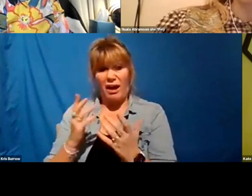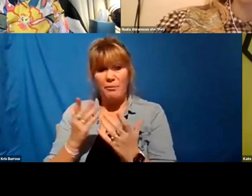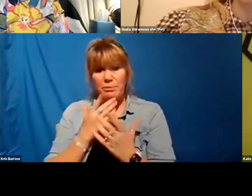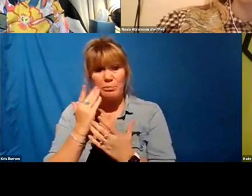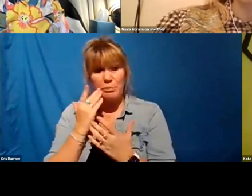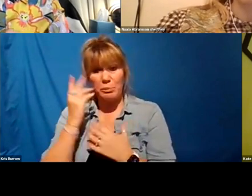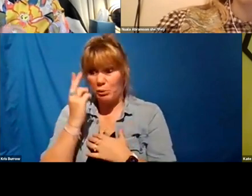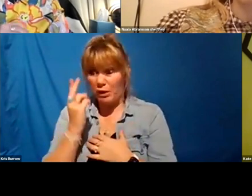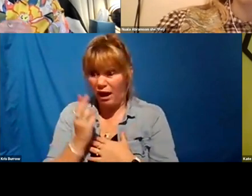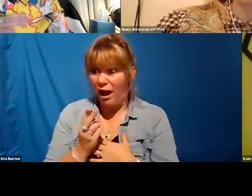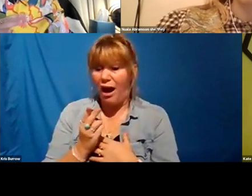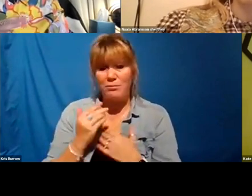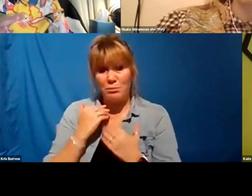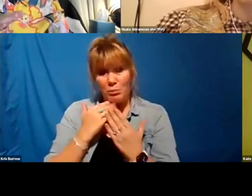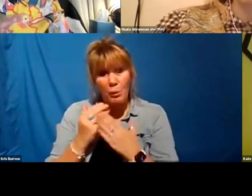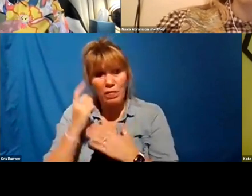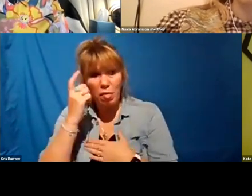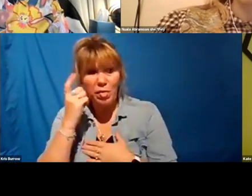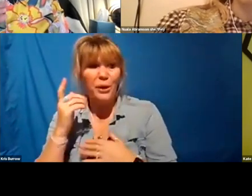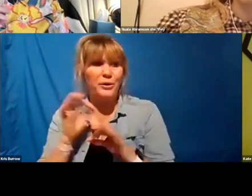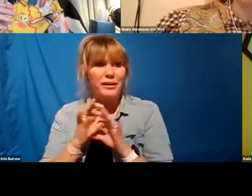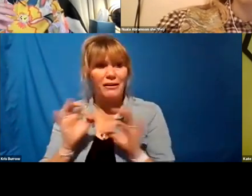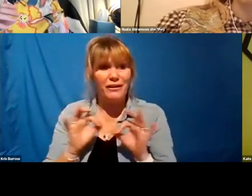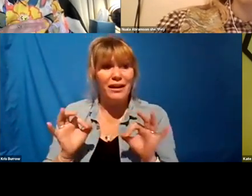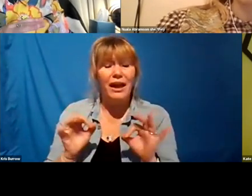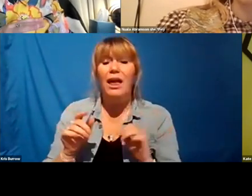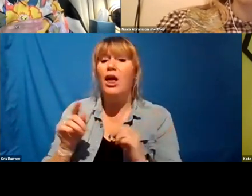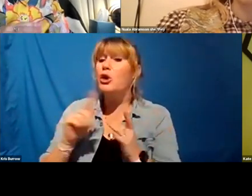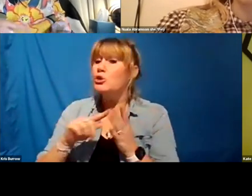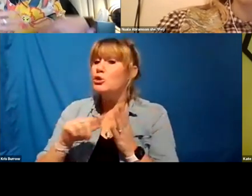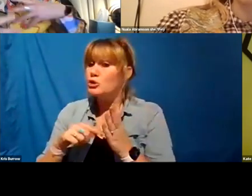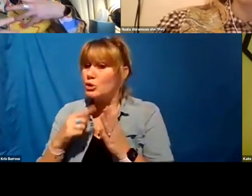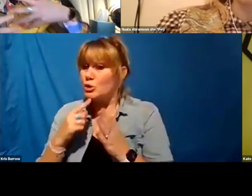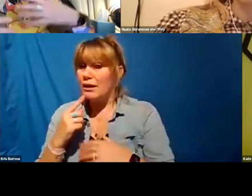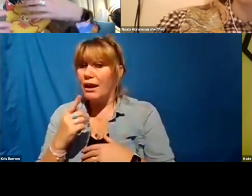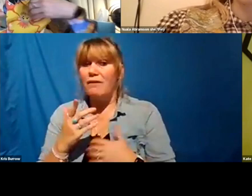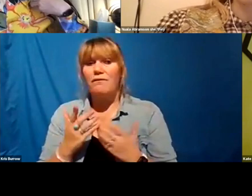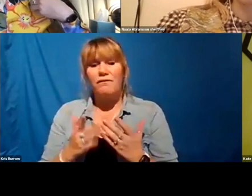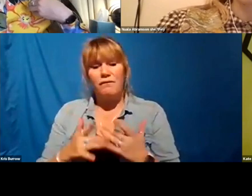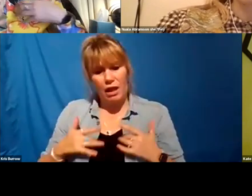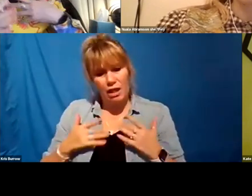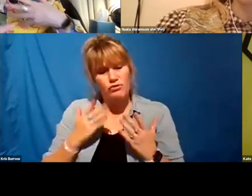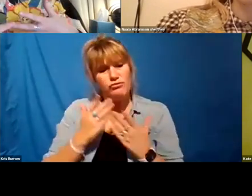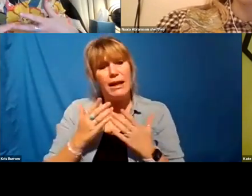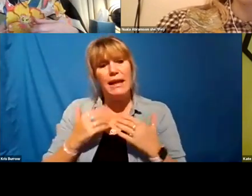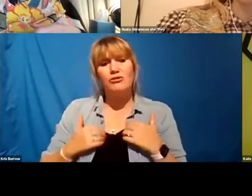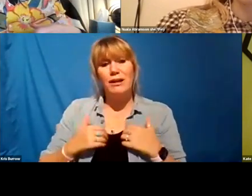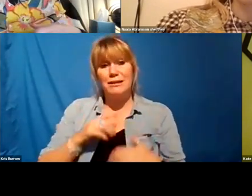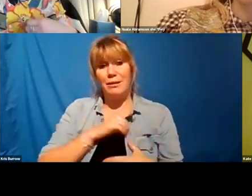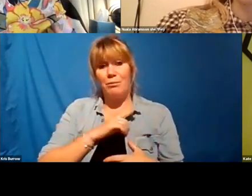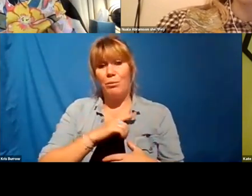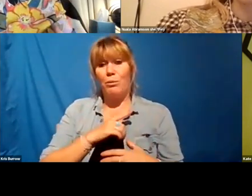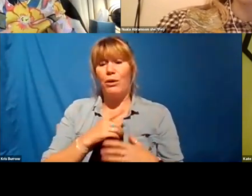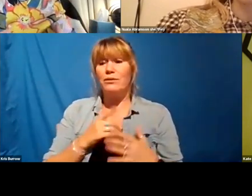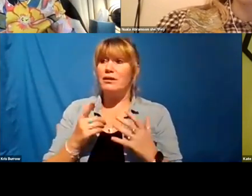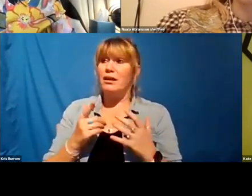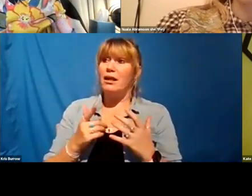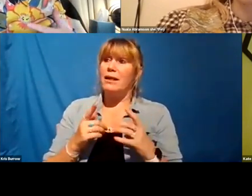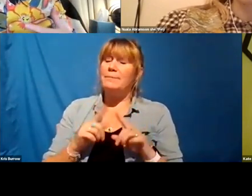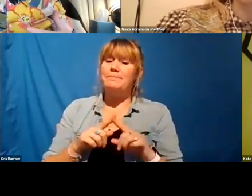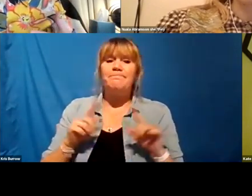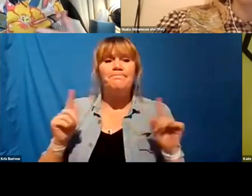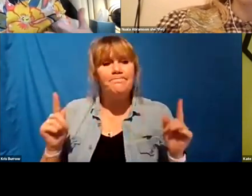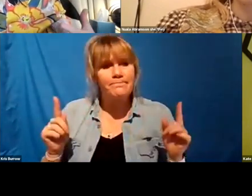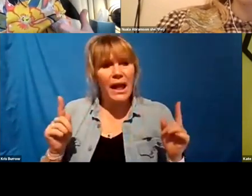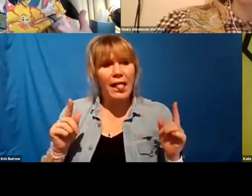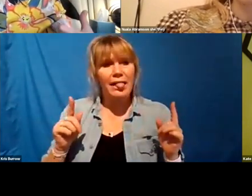it. I think it's so interesting what you say about the kind of the skill element, because of course the other side of craft is it's a skill,